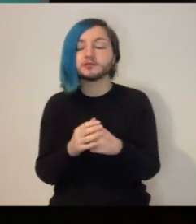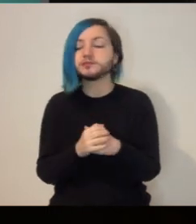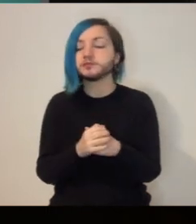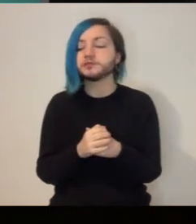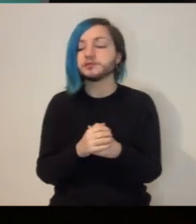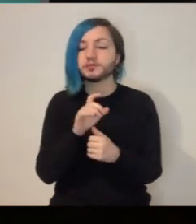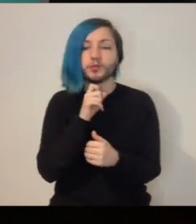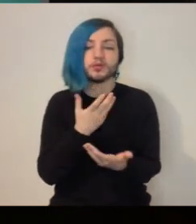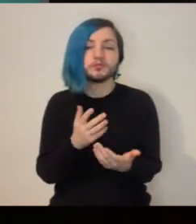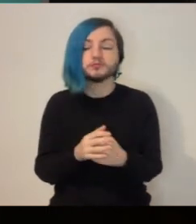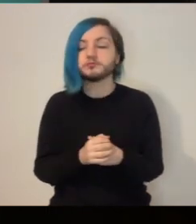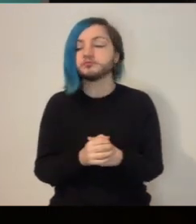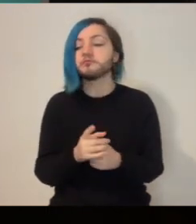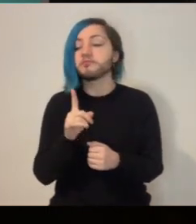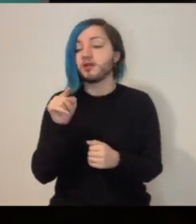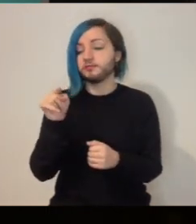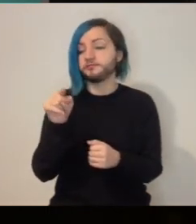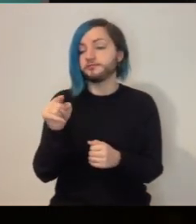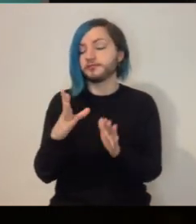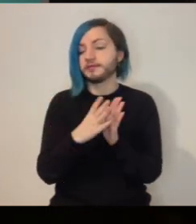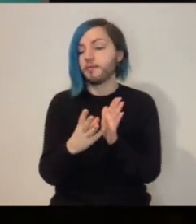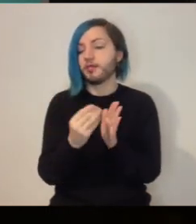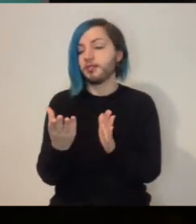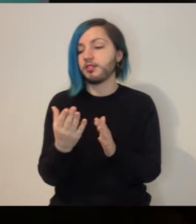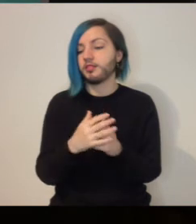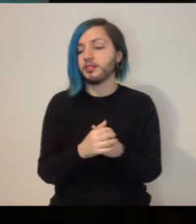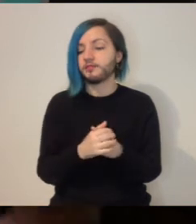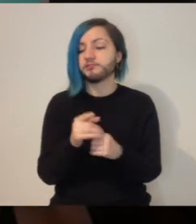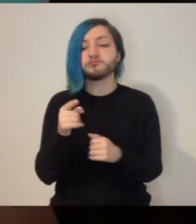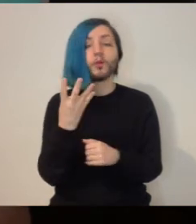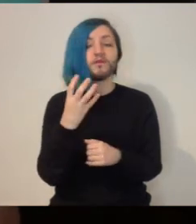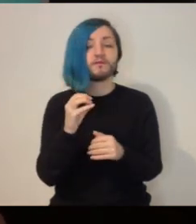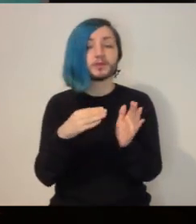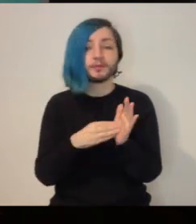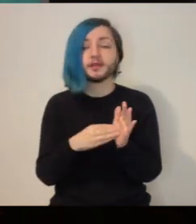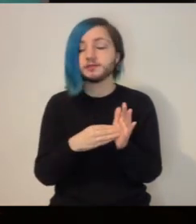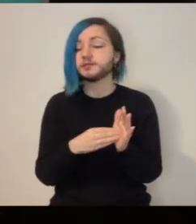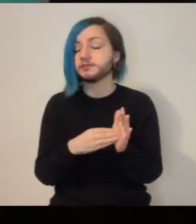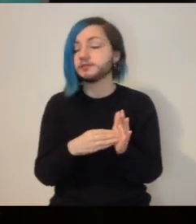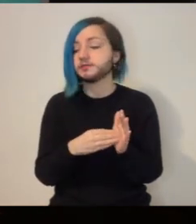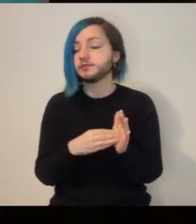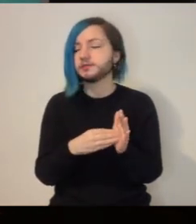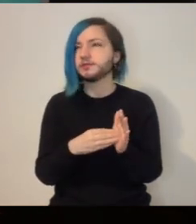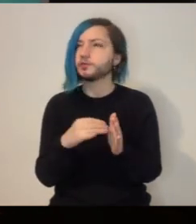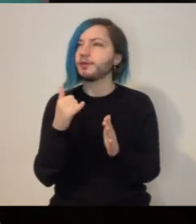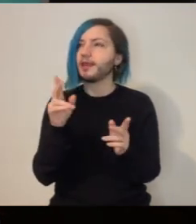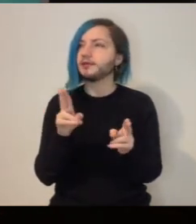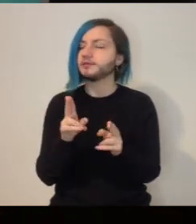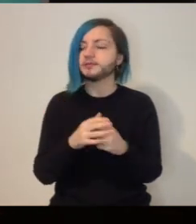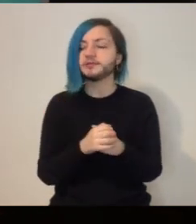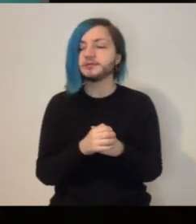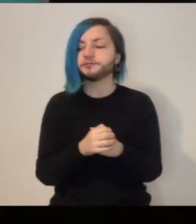but to give you an idea, this one was a 40-minute, or maybe